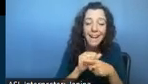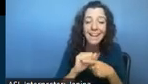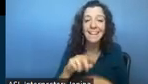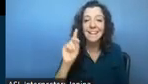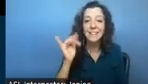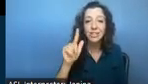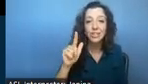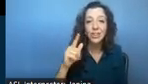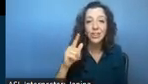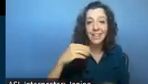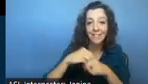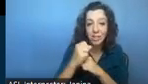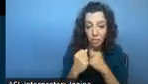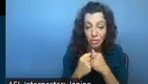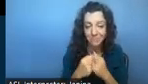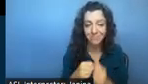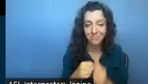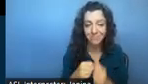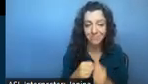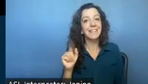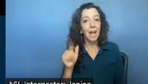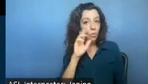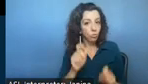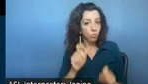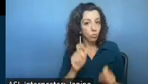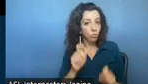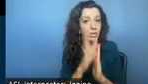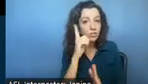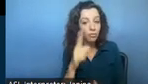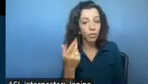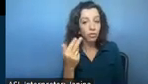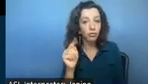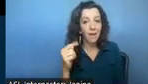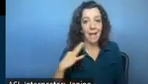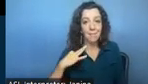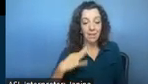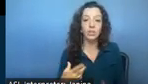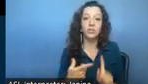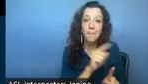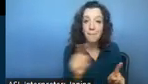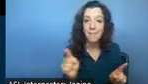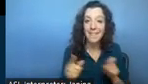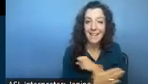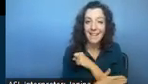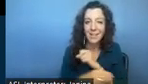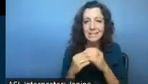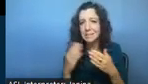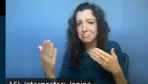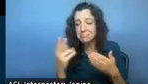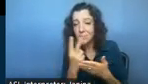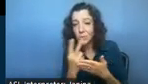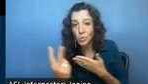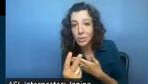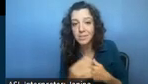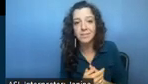cda will be releasing a request for grant applications from the counties within the next two weeks and we expect all county grants to be